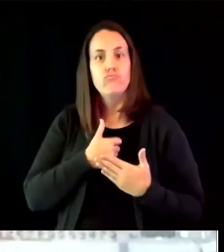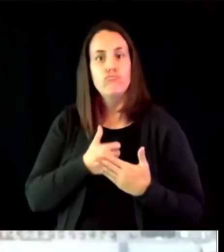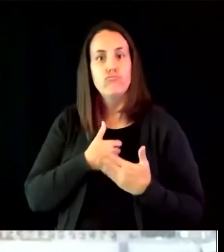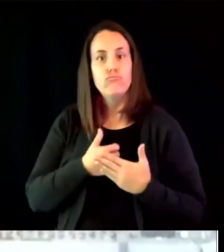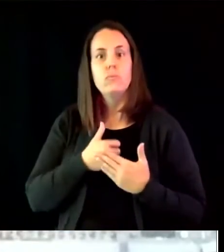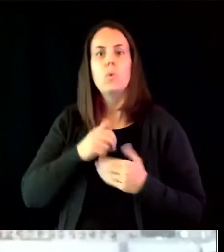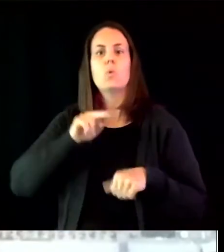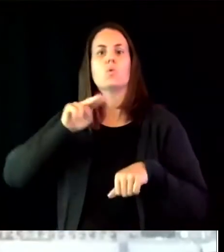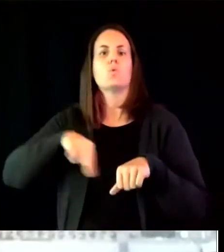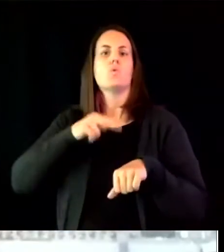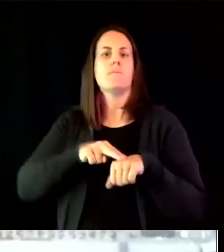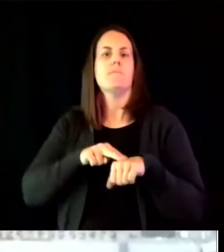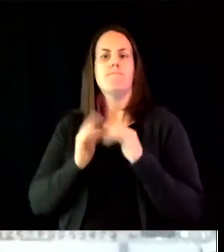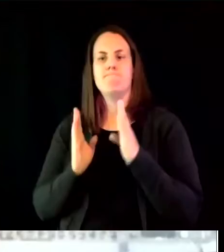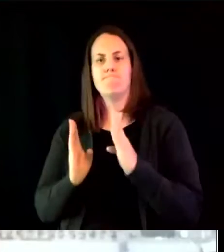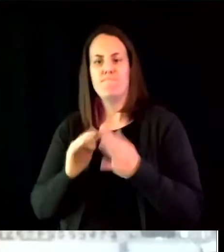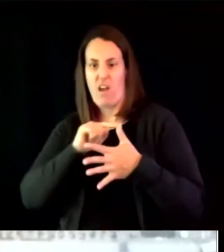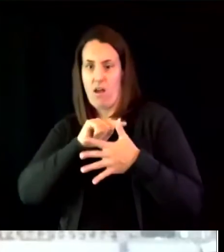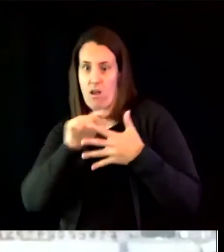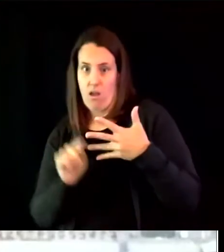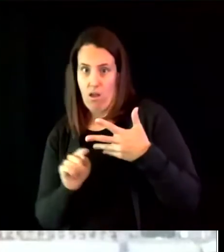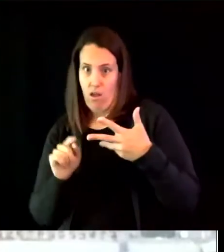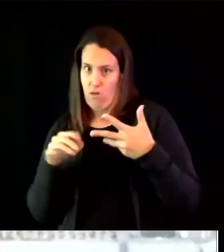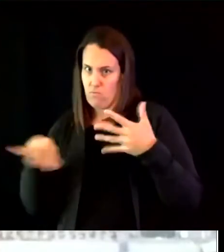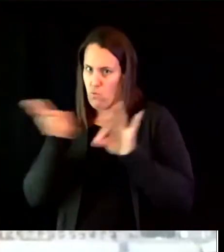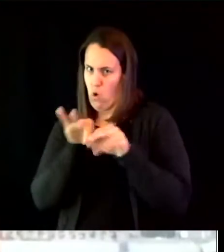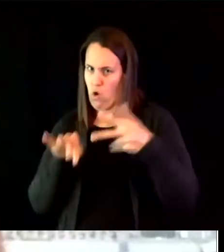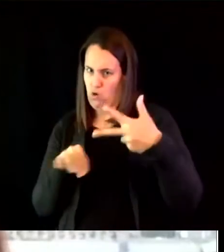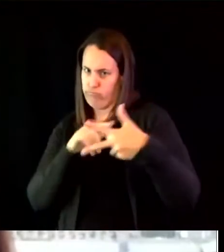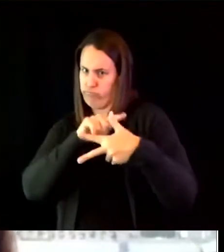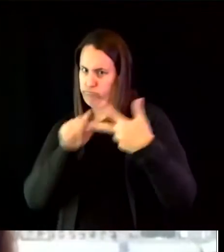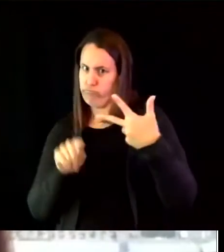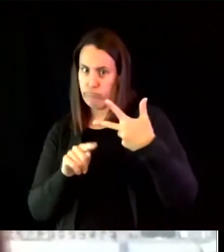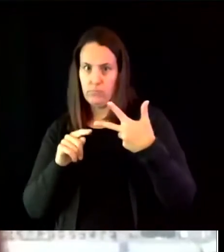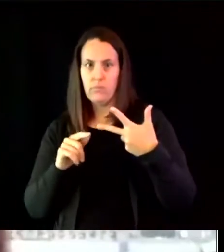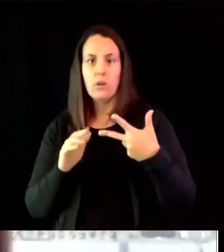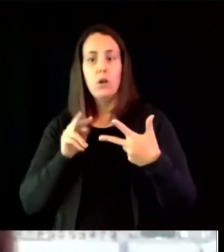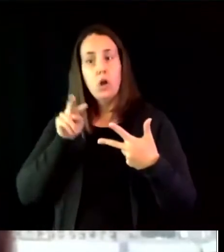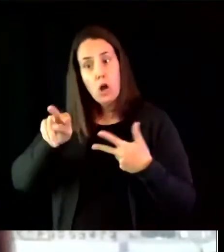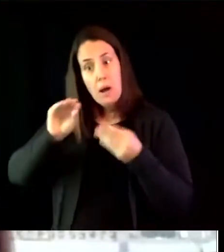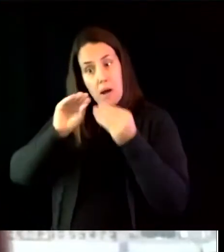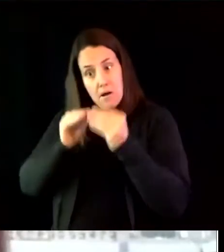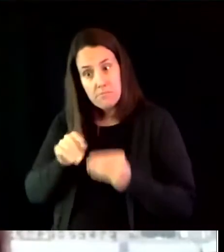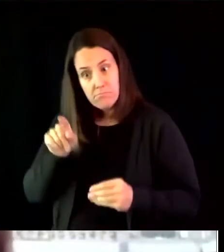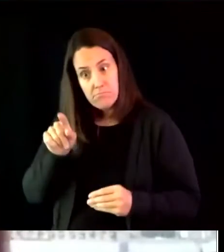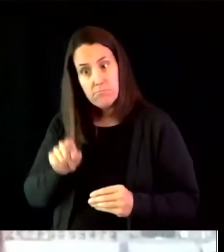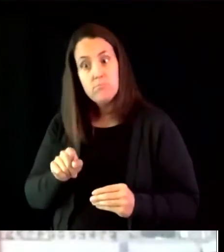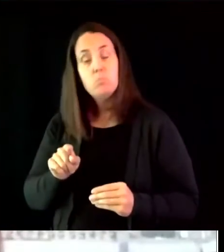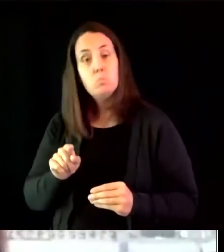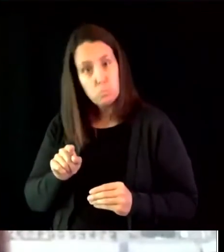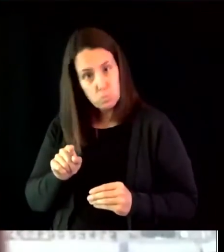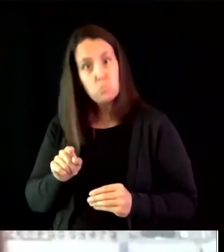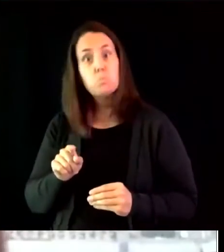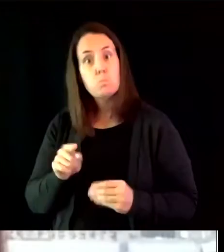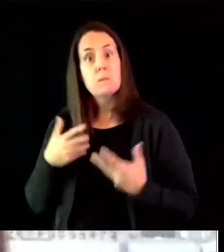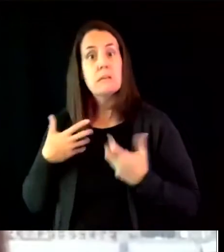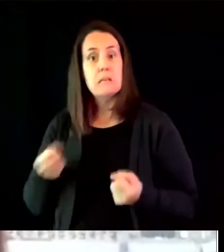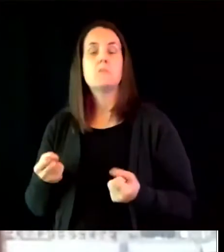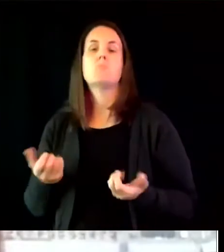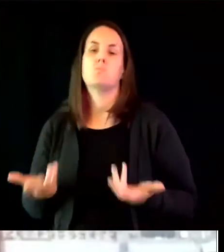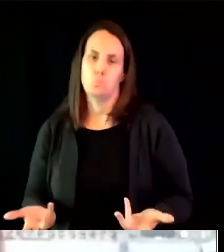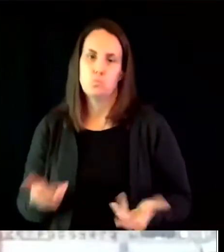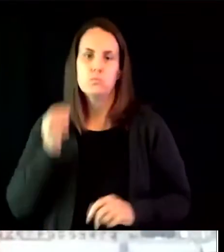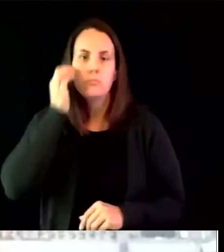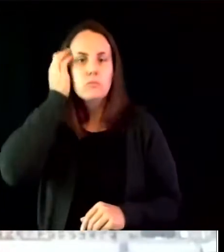about anybody who's in a hospital and maybe they've been there, they have to have been hospitalized for a minimum of 48